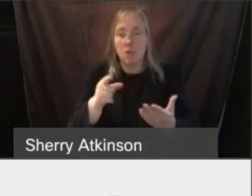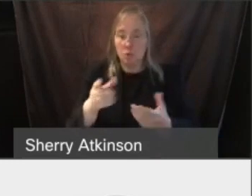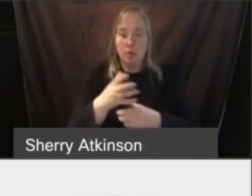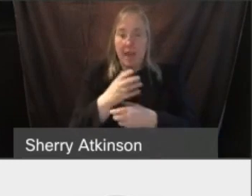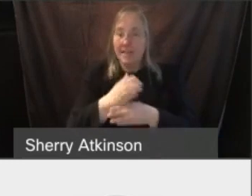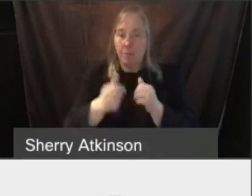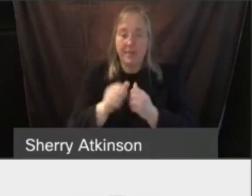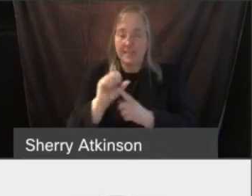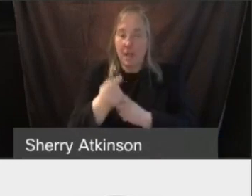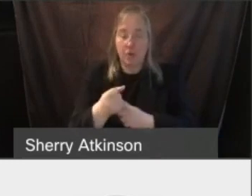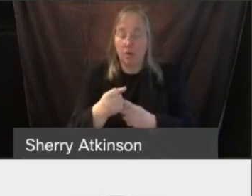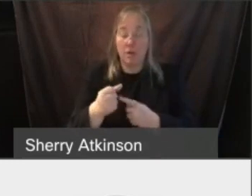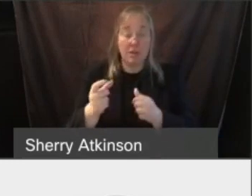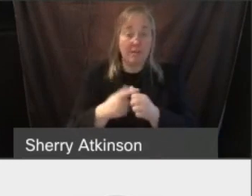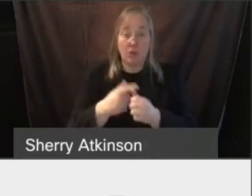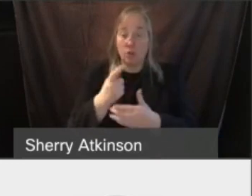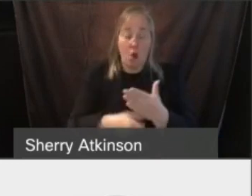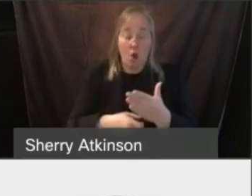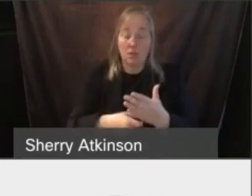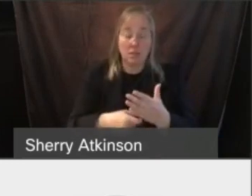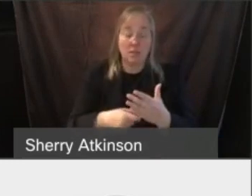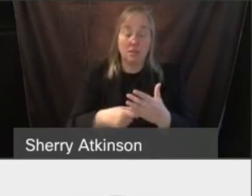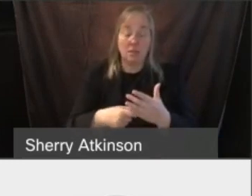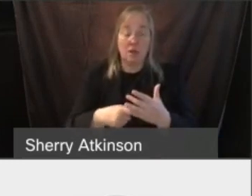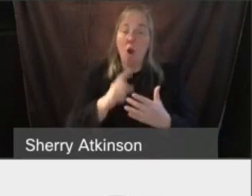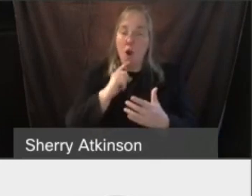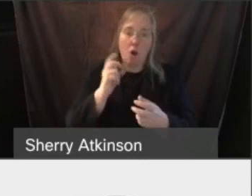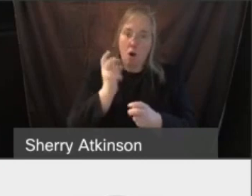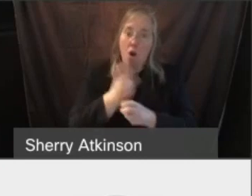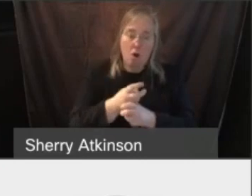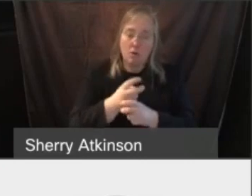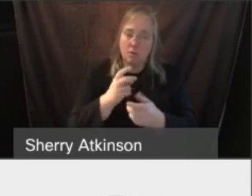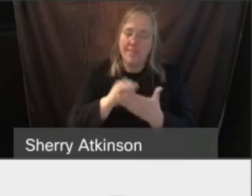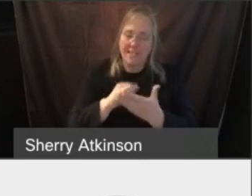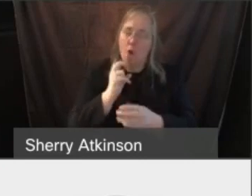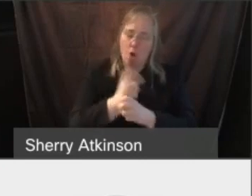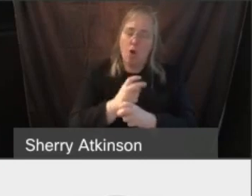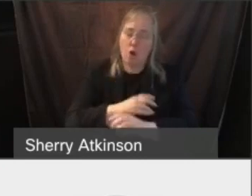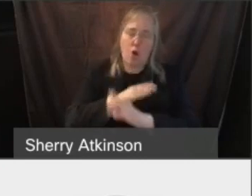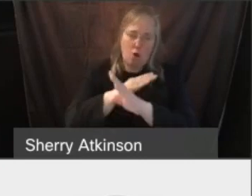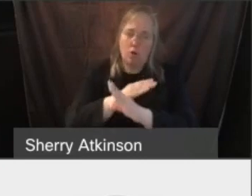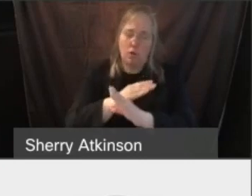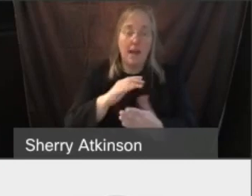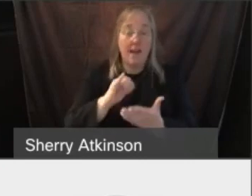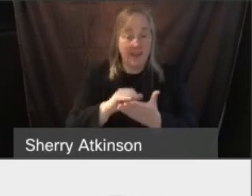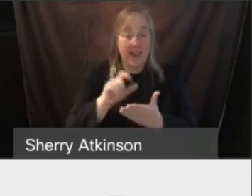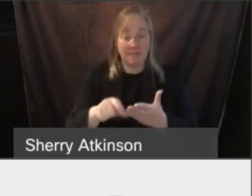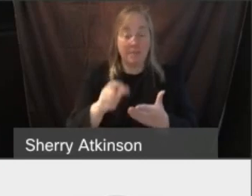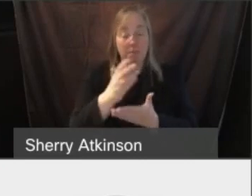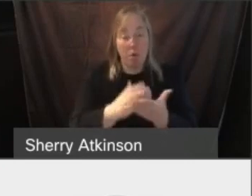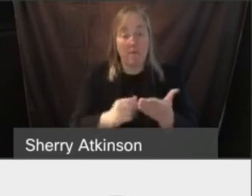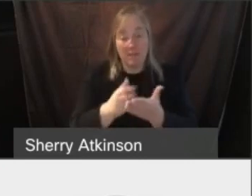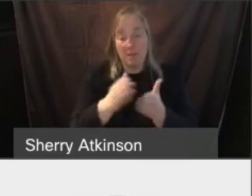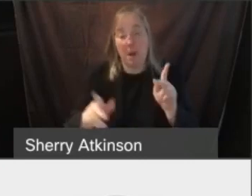at least the first costs are difficult to a difficult hurdle. And that has to be part of the public policy discussion.